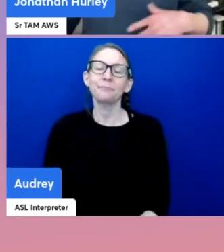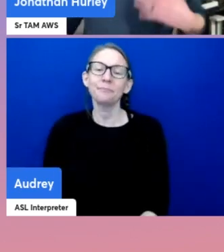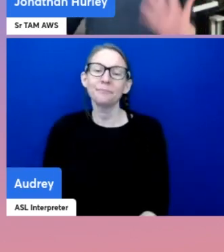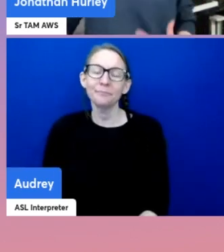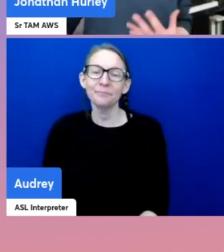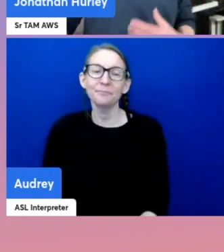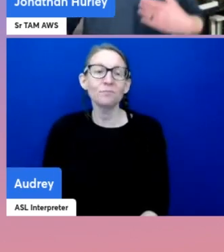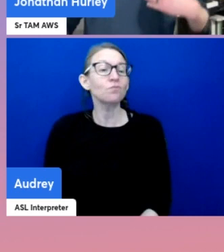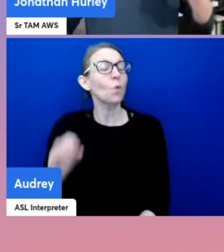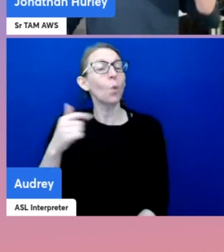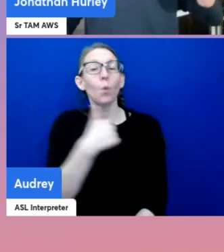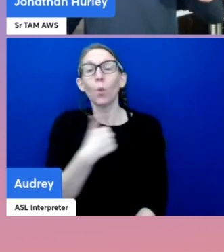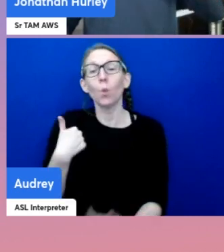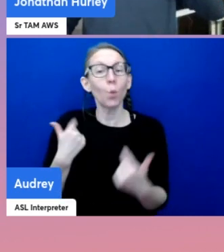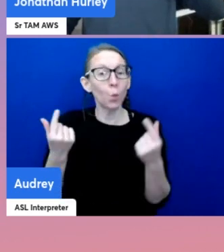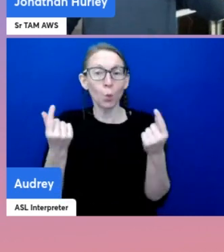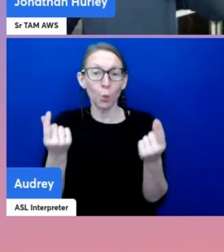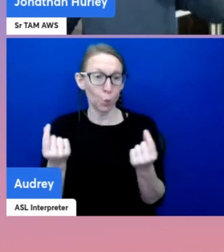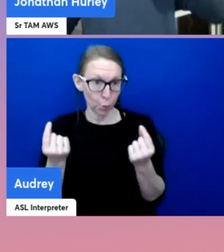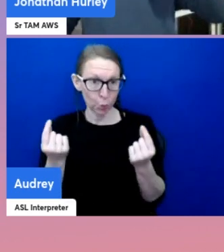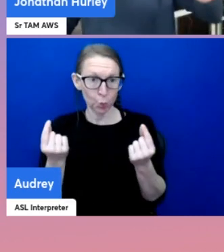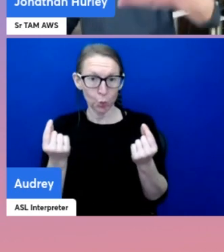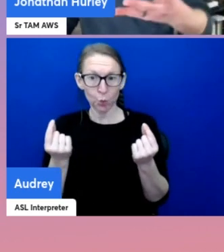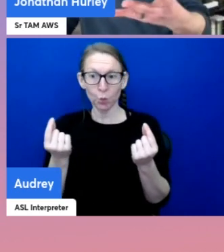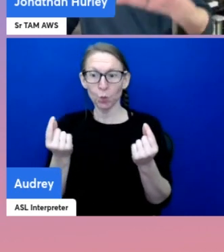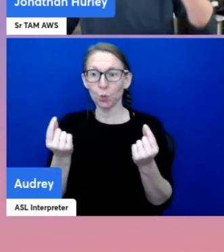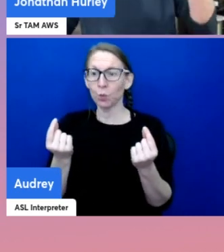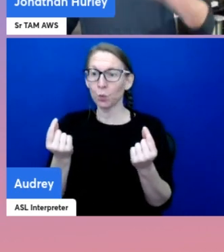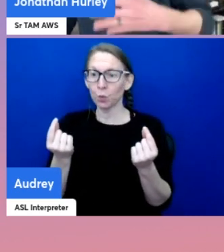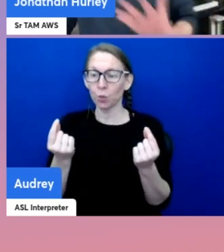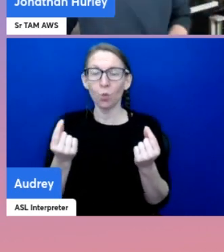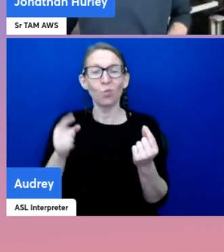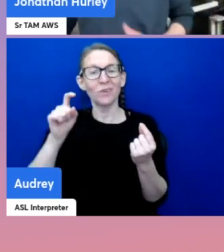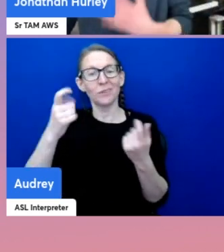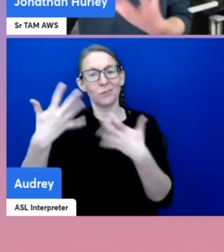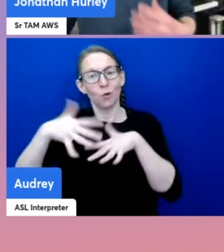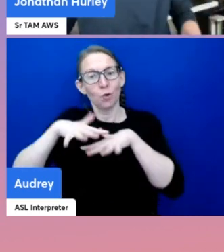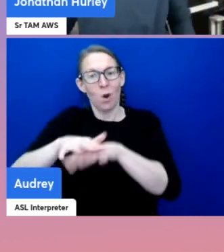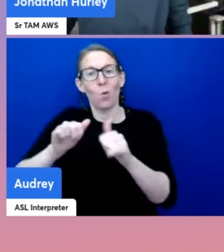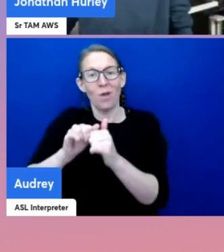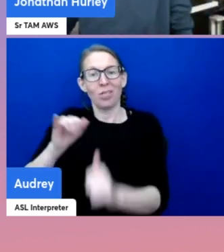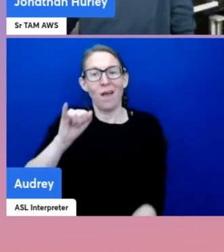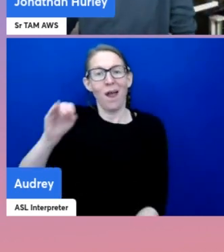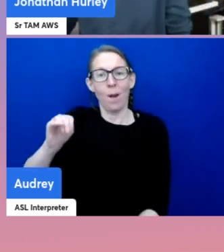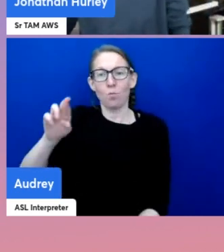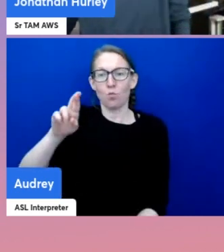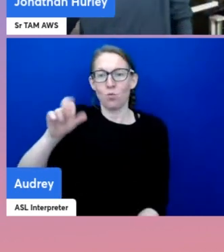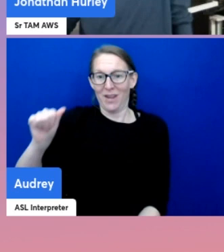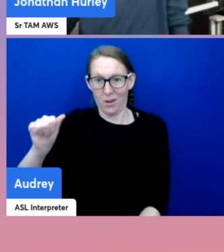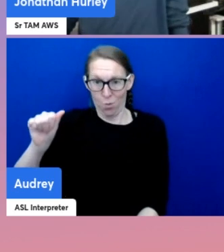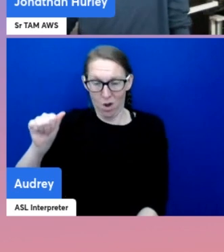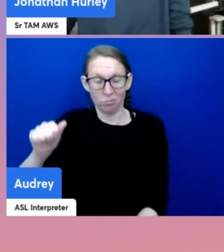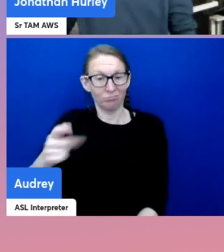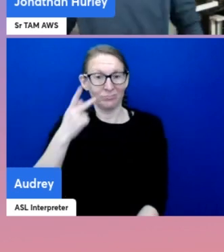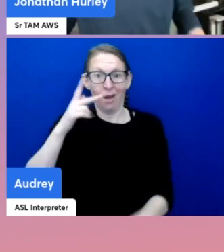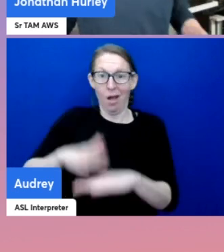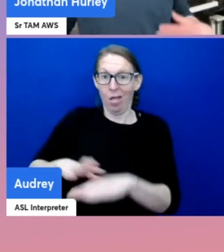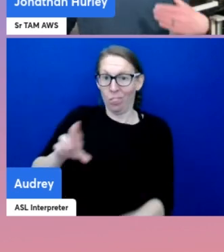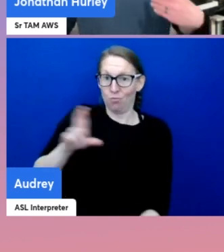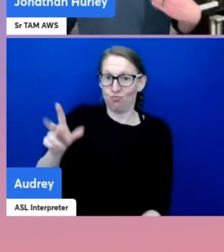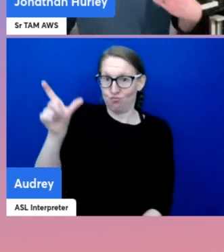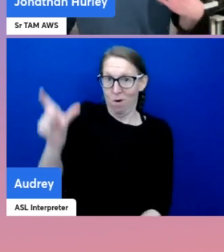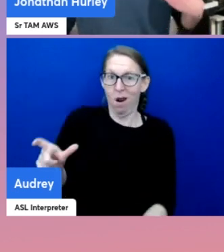So what we need to do then is to integrate with IAM roles anywhere. You can see here on the right in our AWS